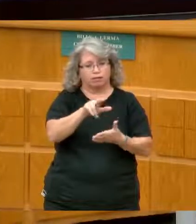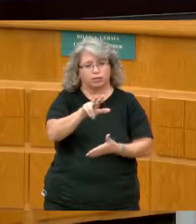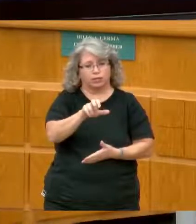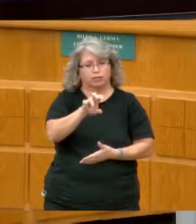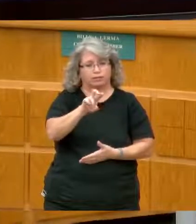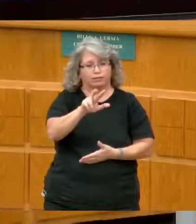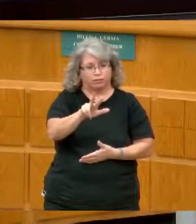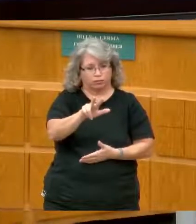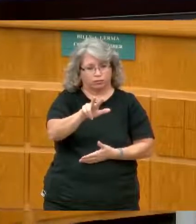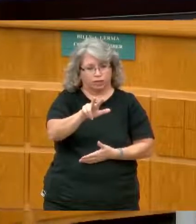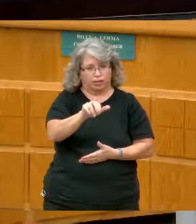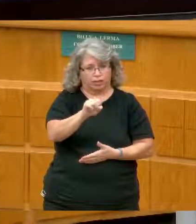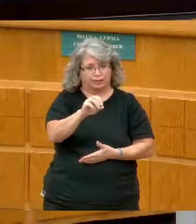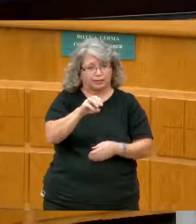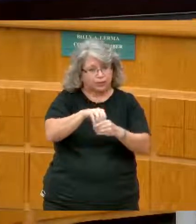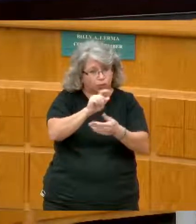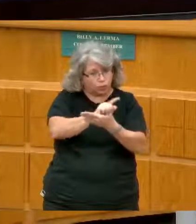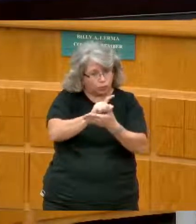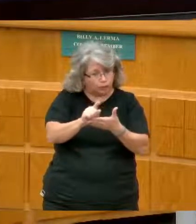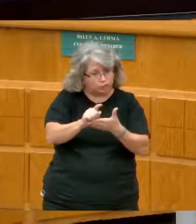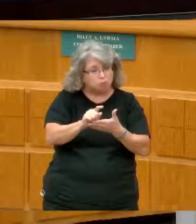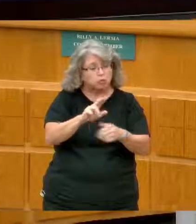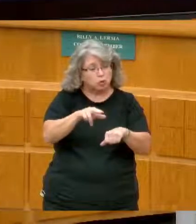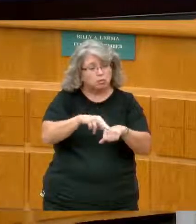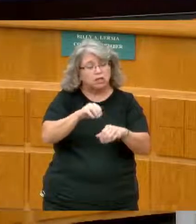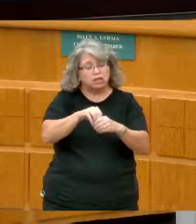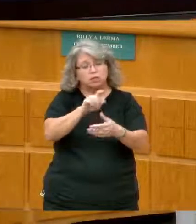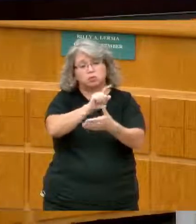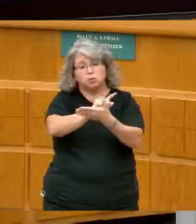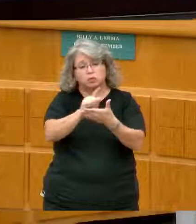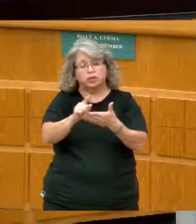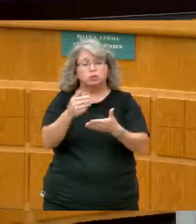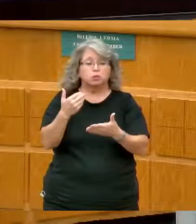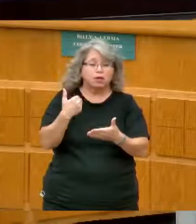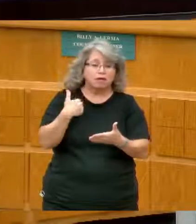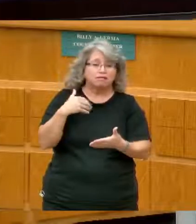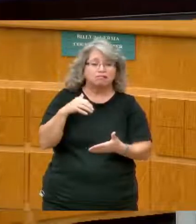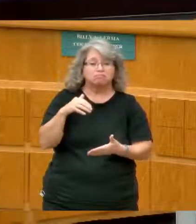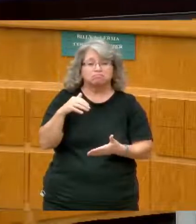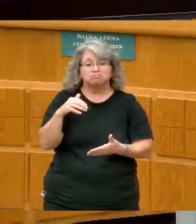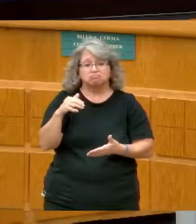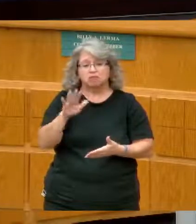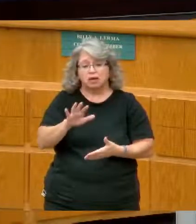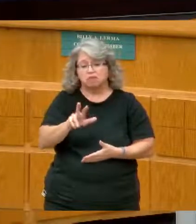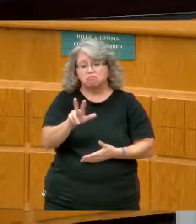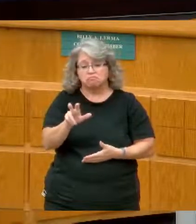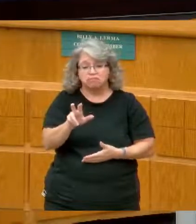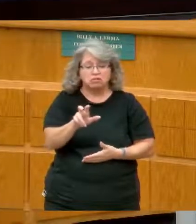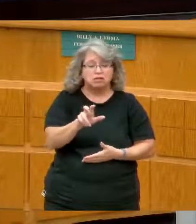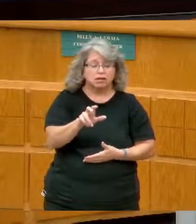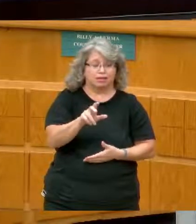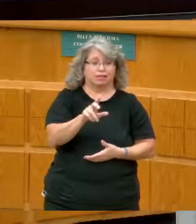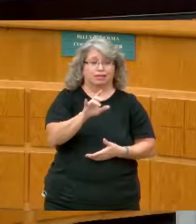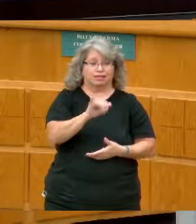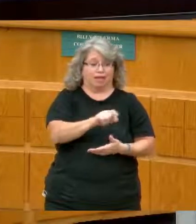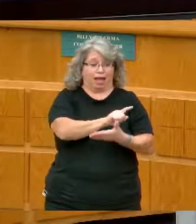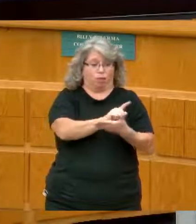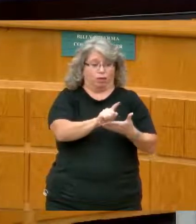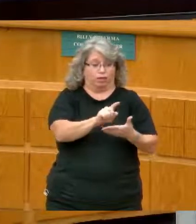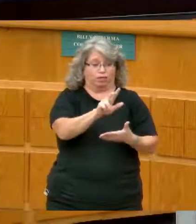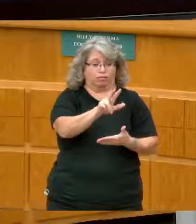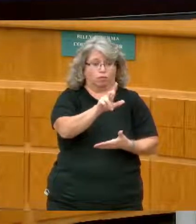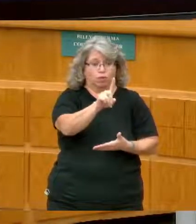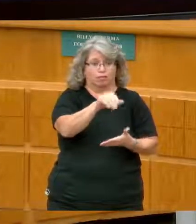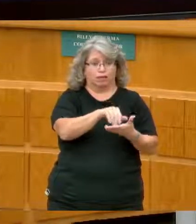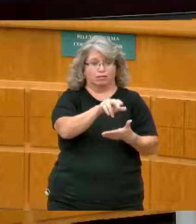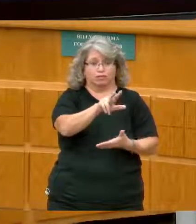1,373 cases. That's in 1 week. Normally in a week's time, we have around 300 cases. So we saw 1,373.